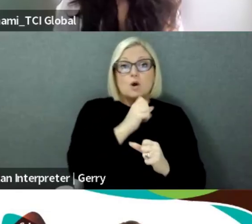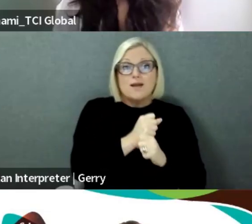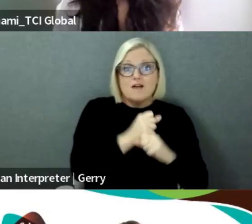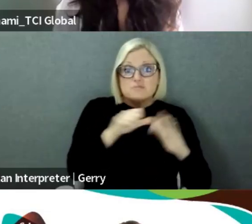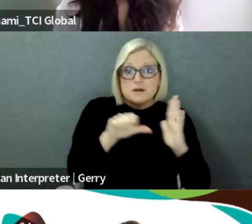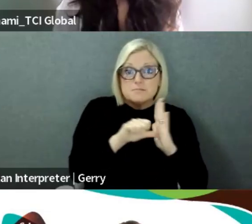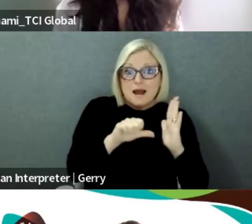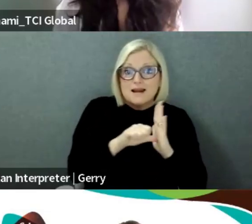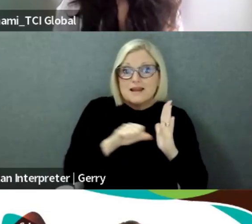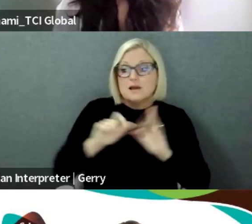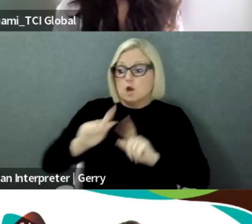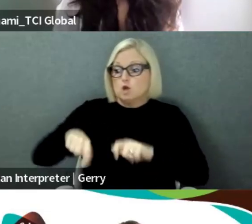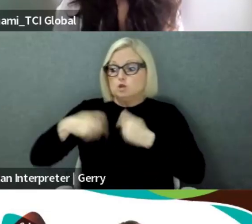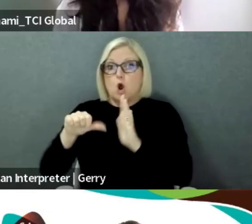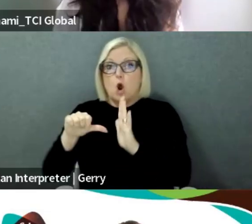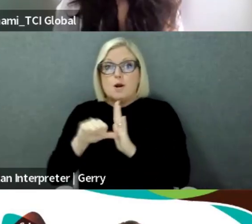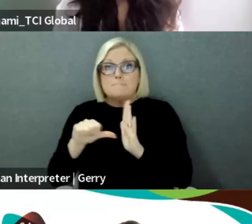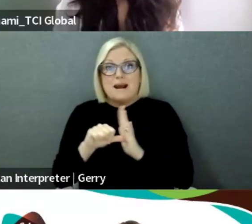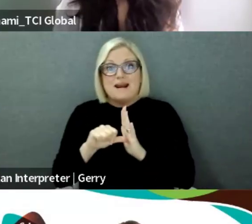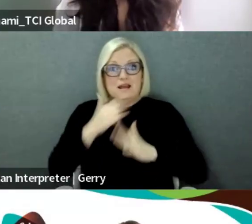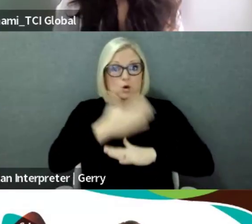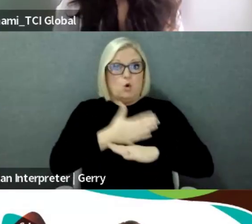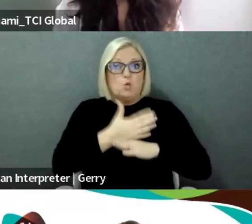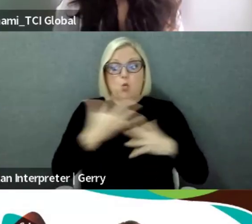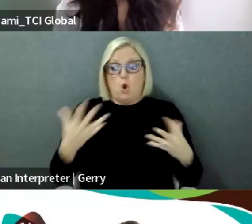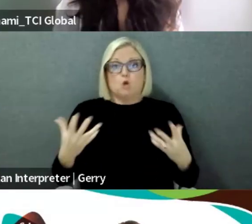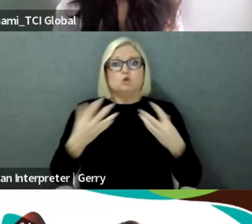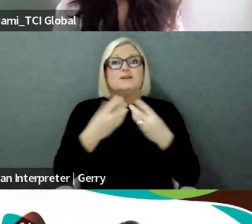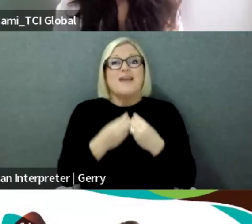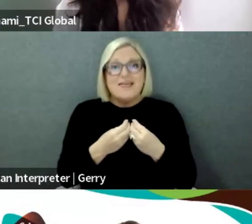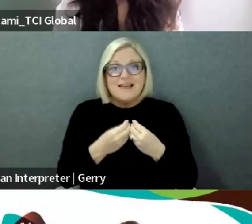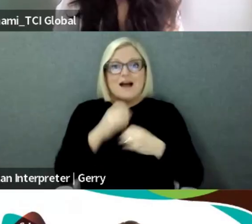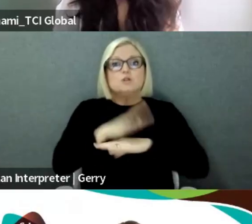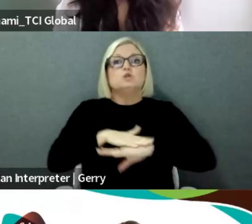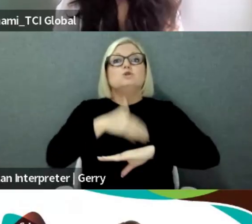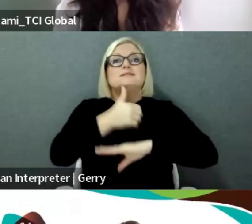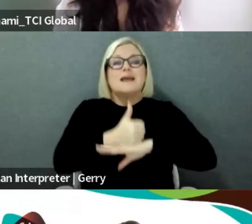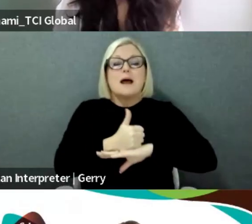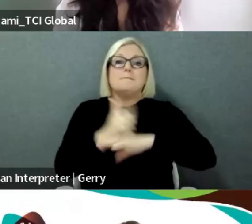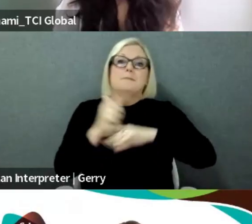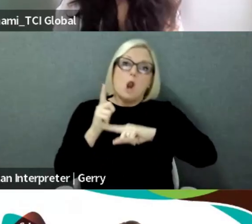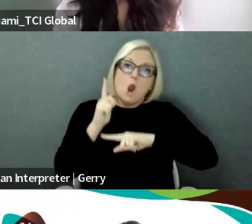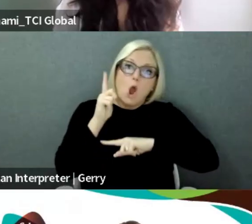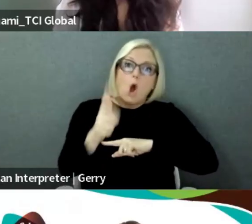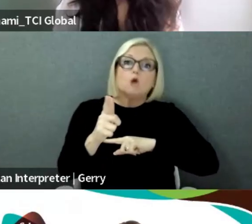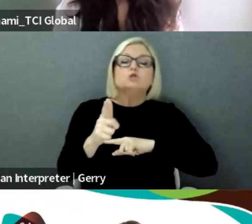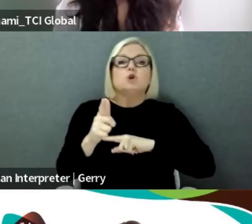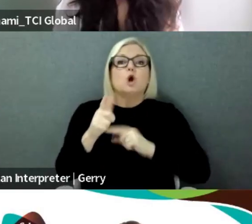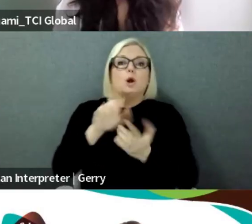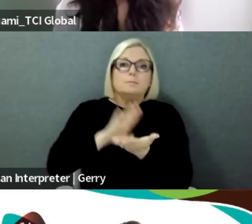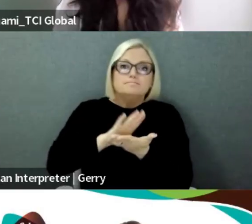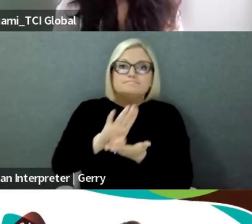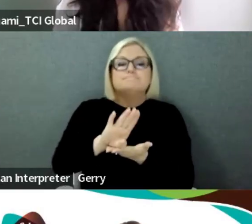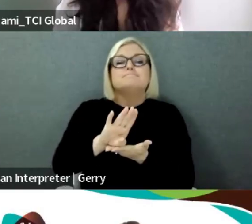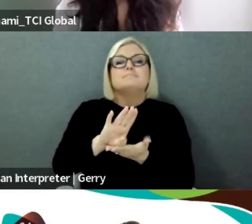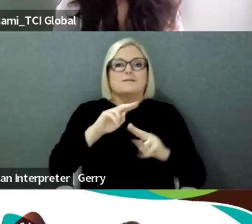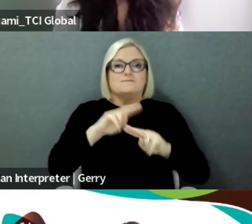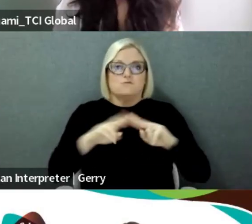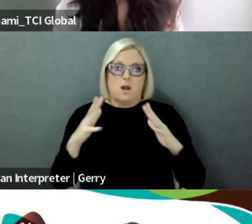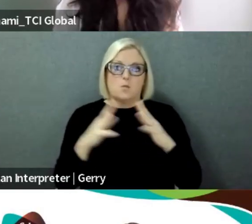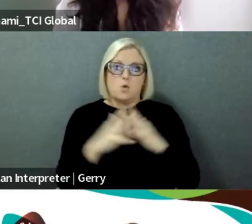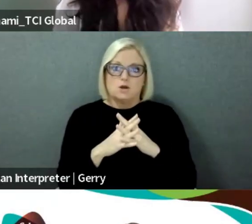to establish long-term financing frameworks that can support this process. Without this level of planning